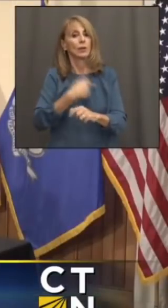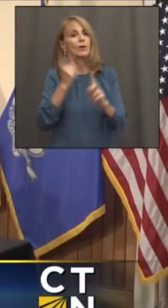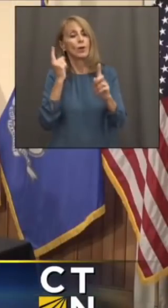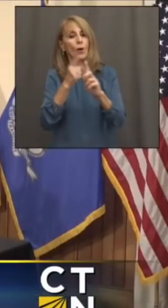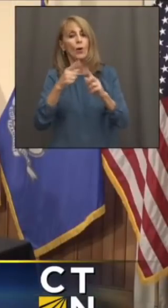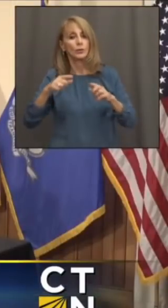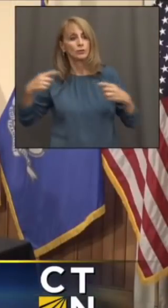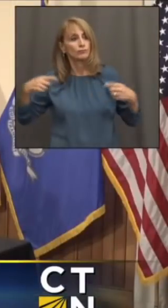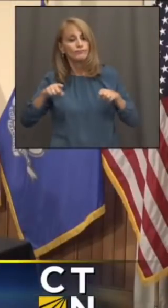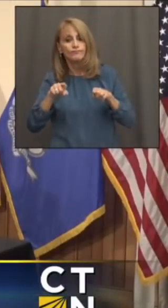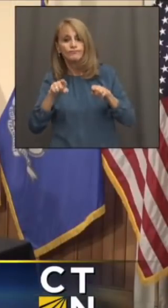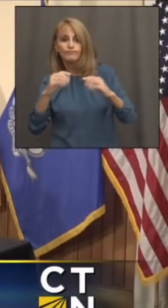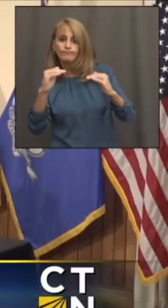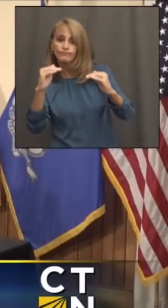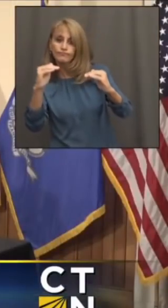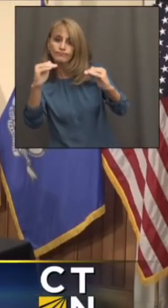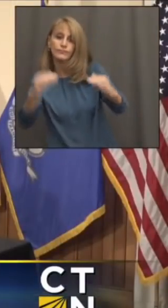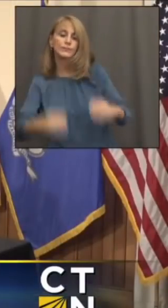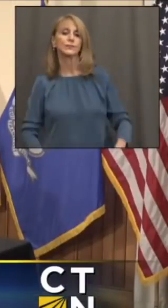Thank you.